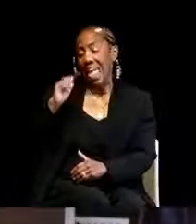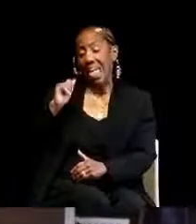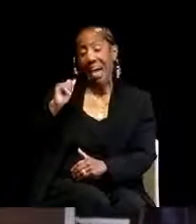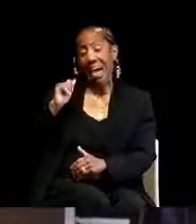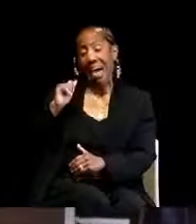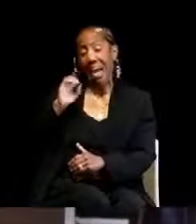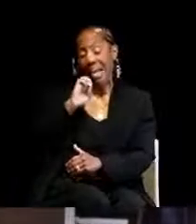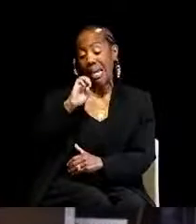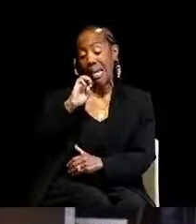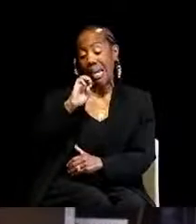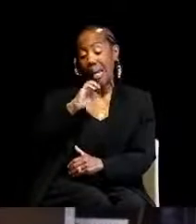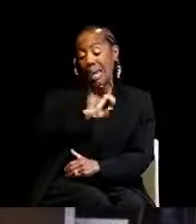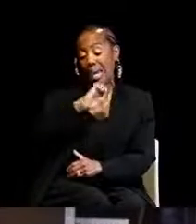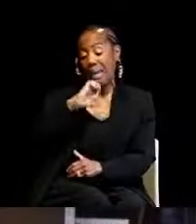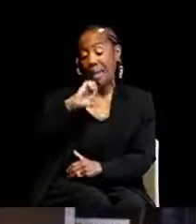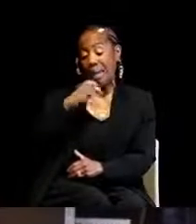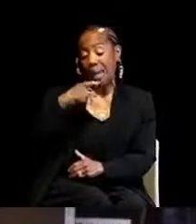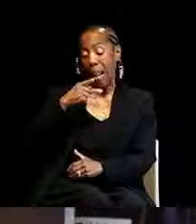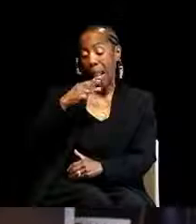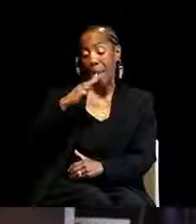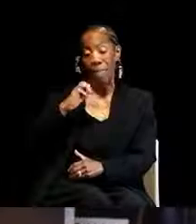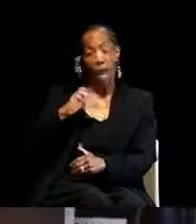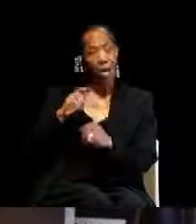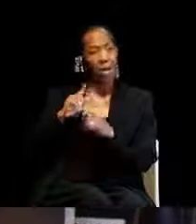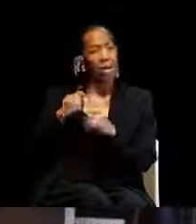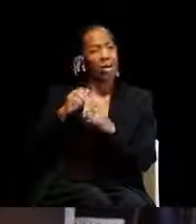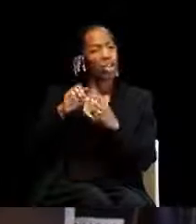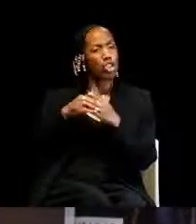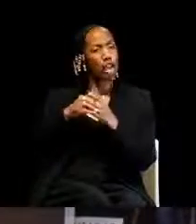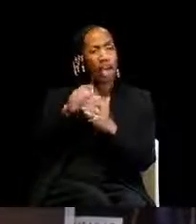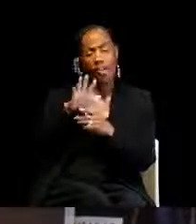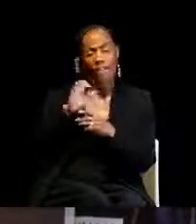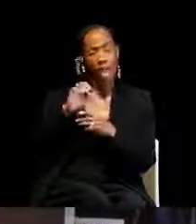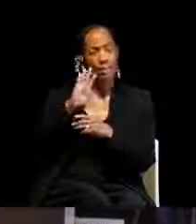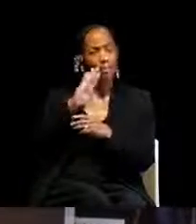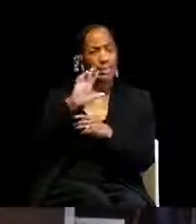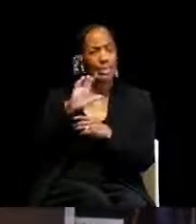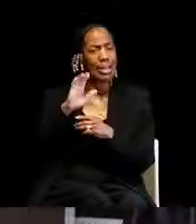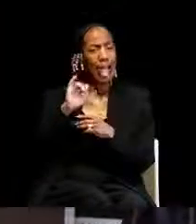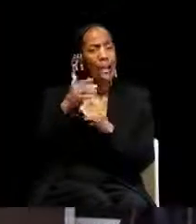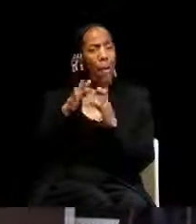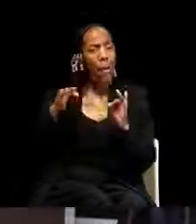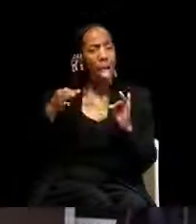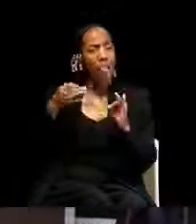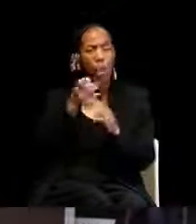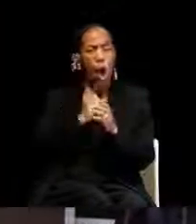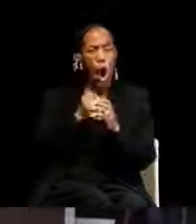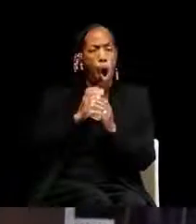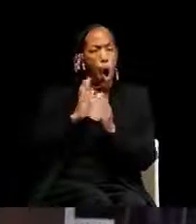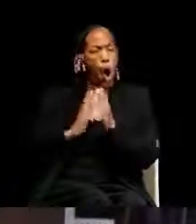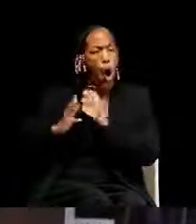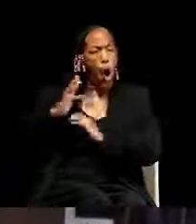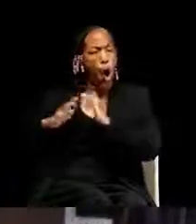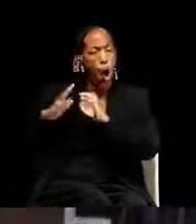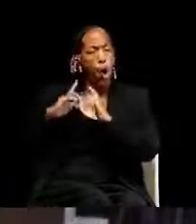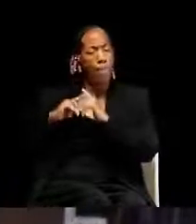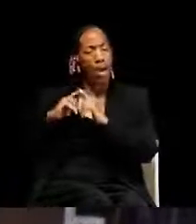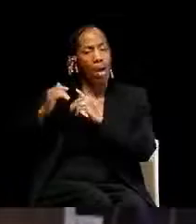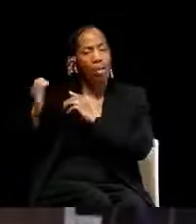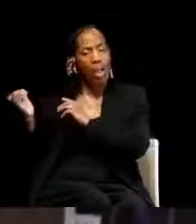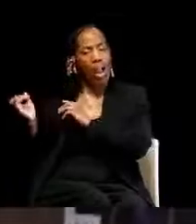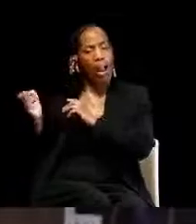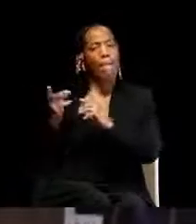Empire back in 6500 BC. That's how old the language is. But you bring me back